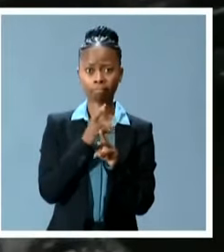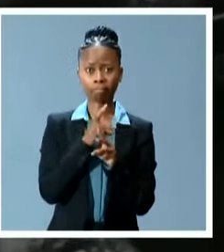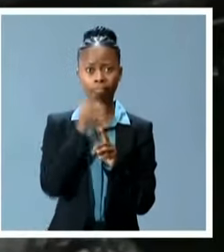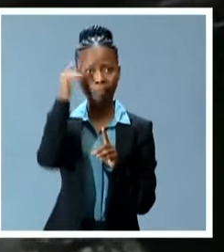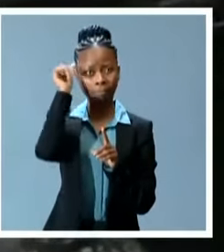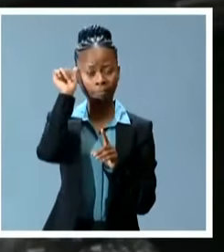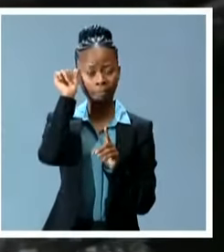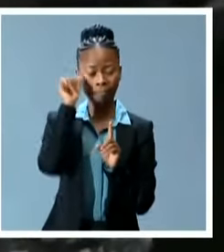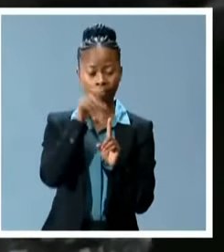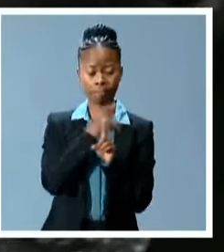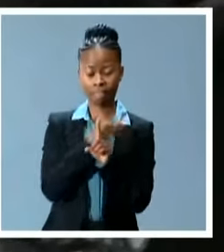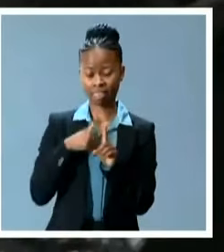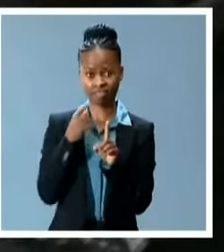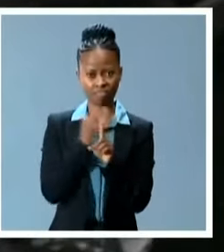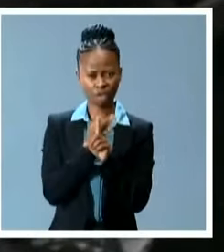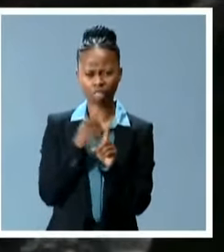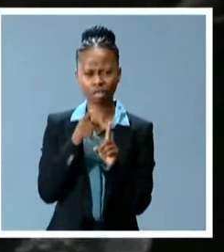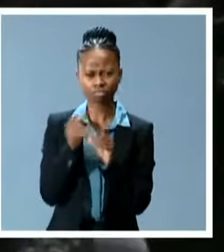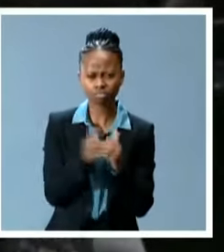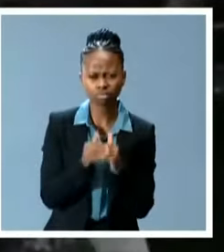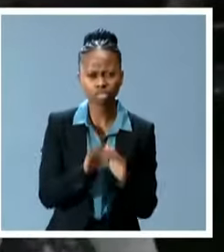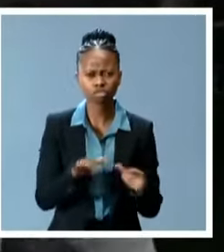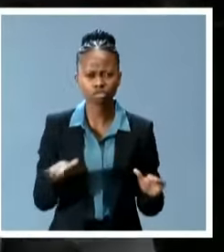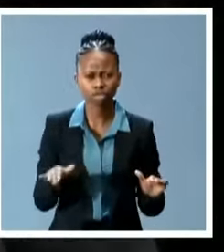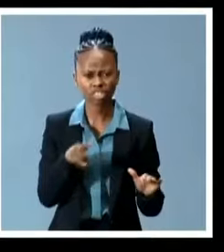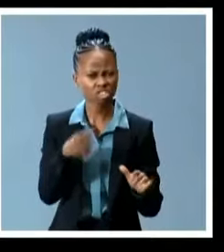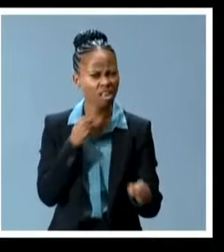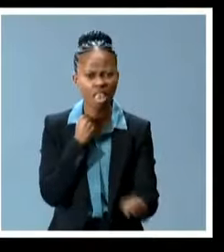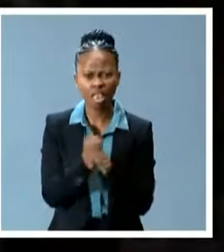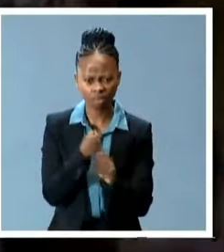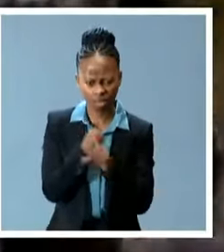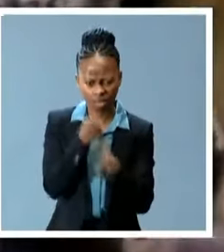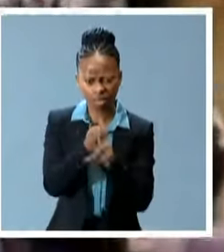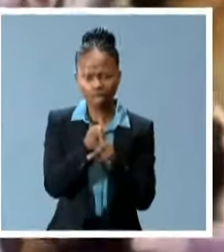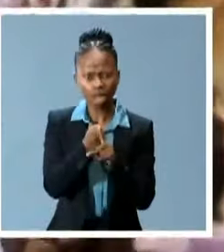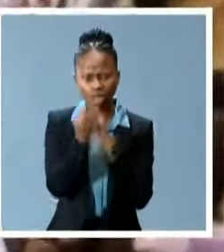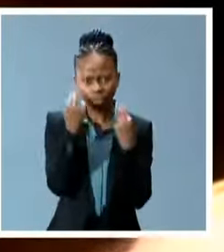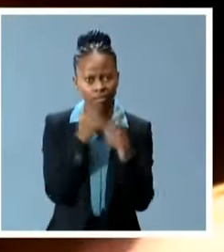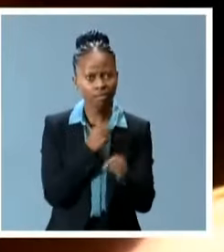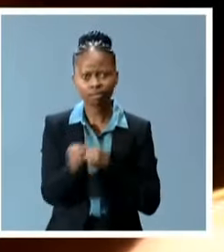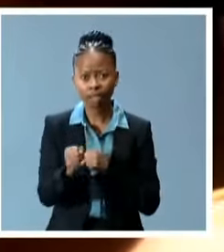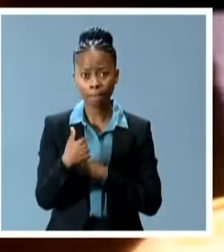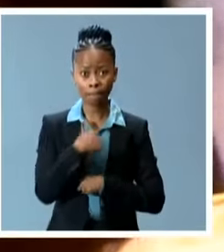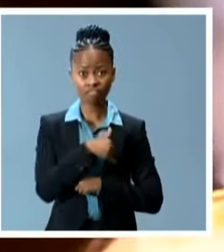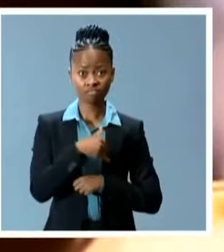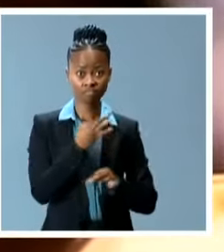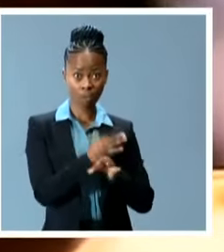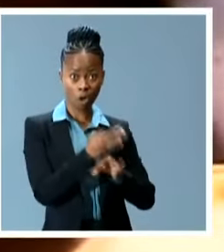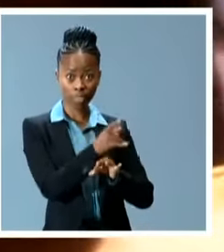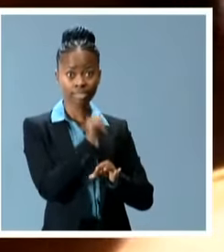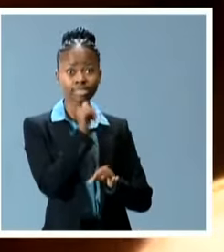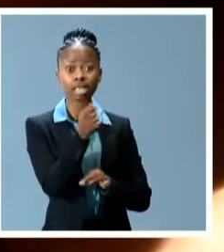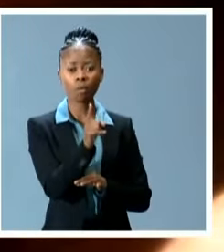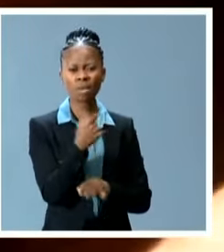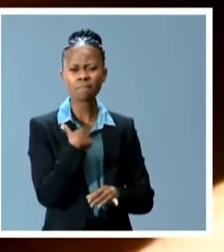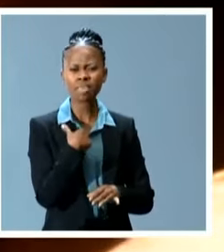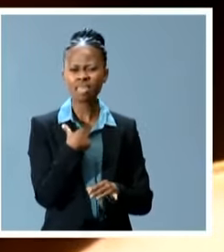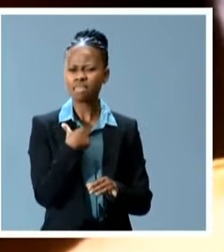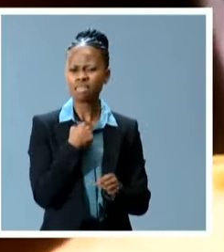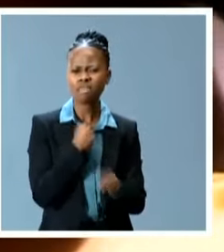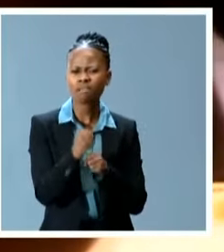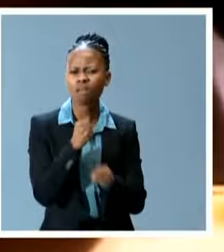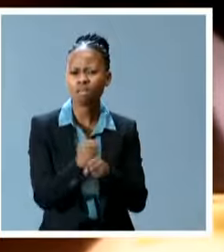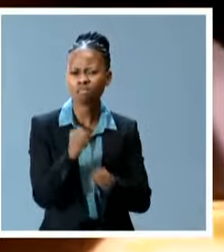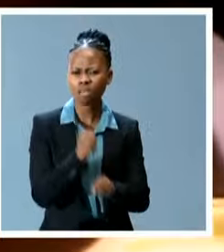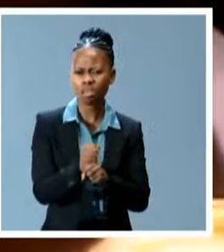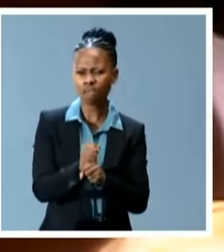face, always hold her head up high. We never saw her fall apart. My father says, I cannot and will not give